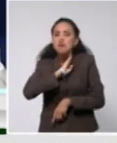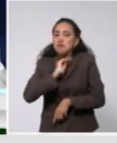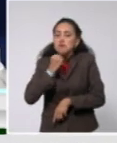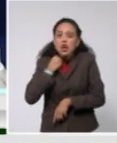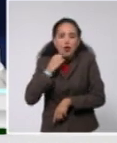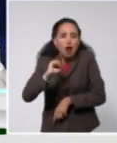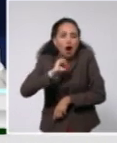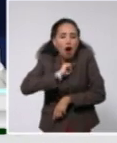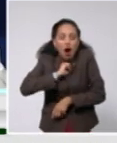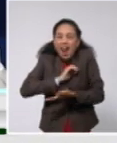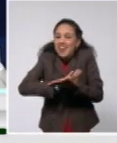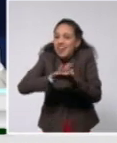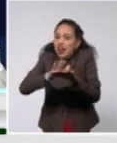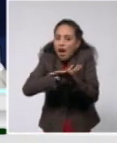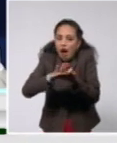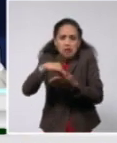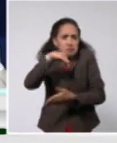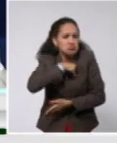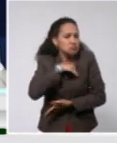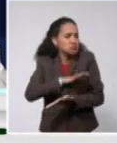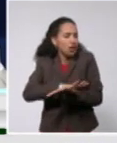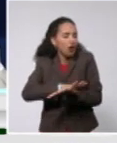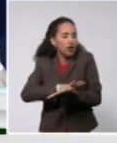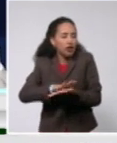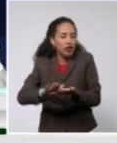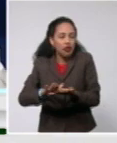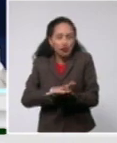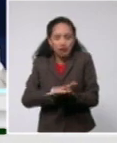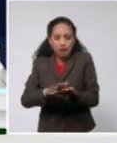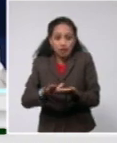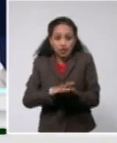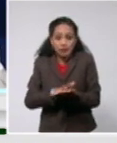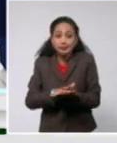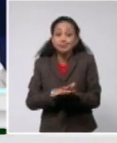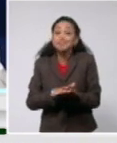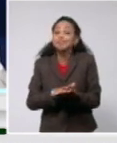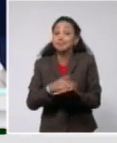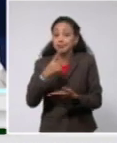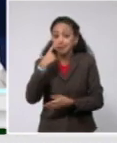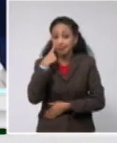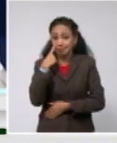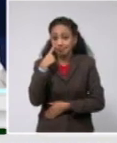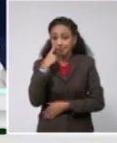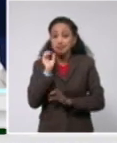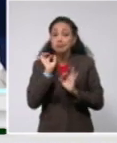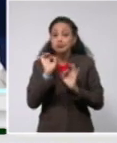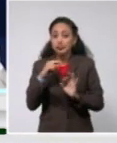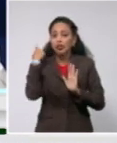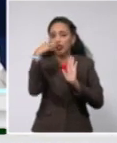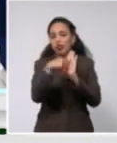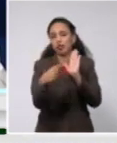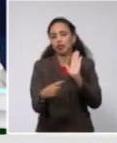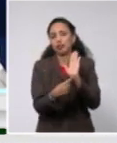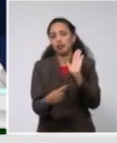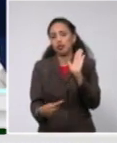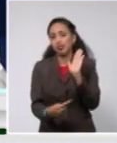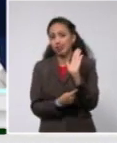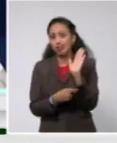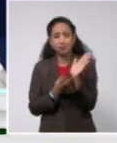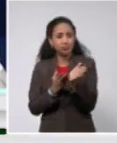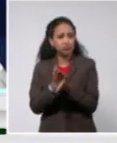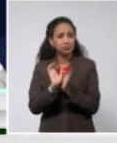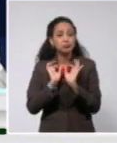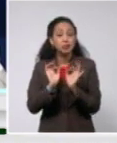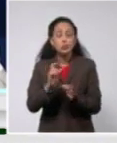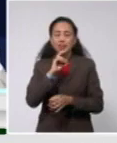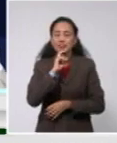and 39 years of age. 21 cases are between 40 and 59, and 11